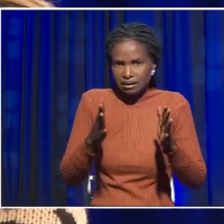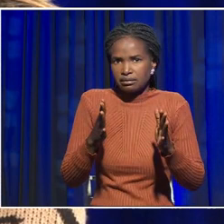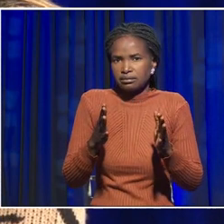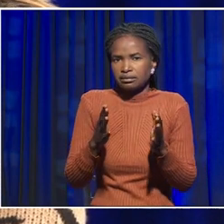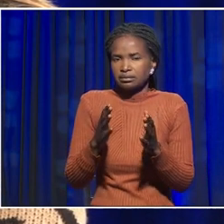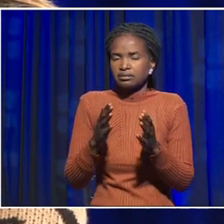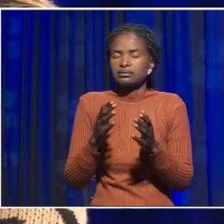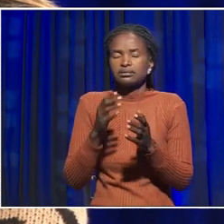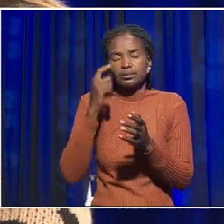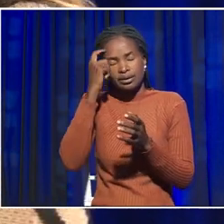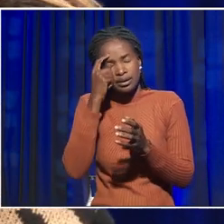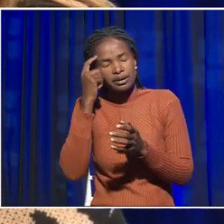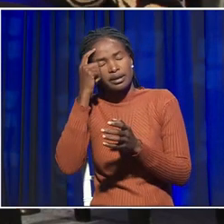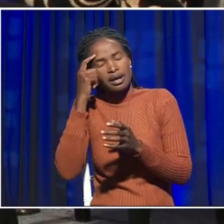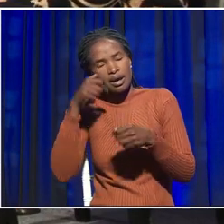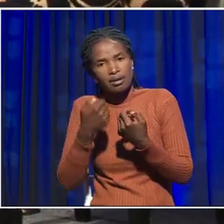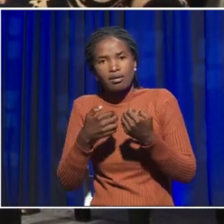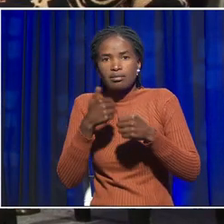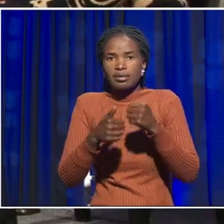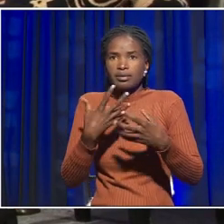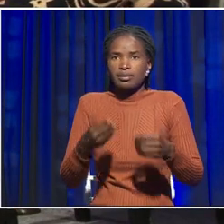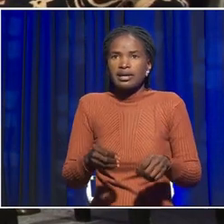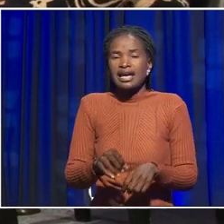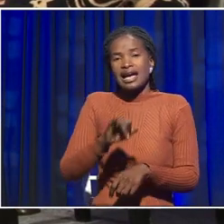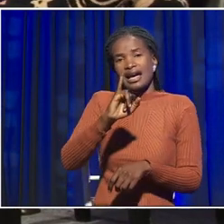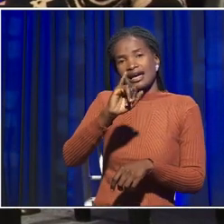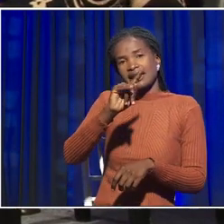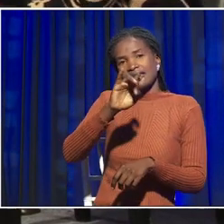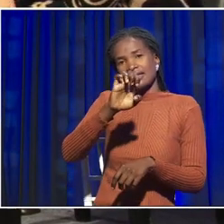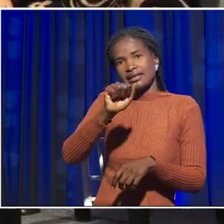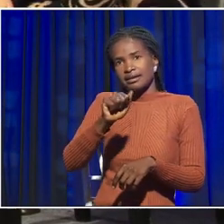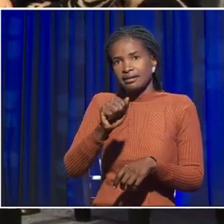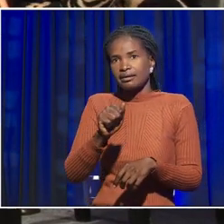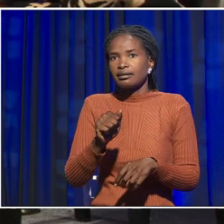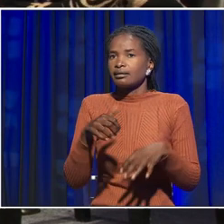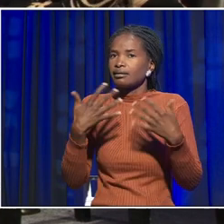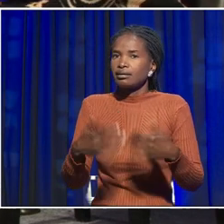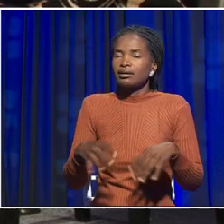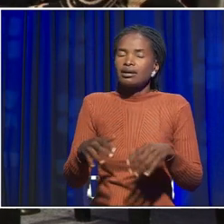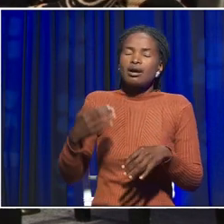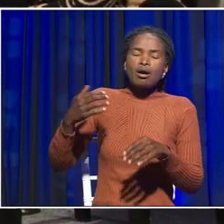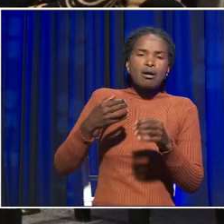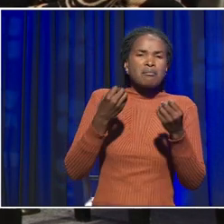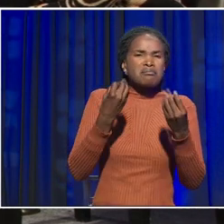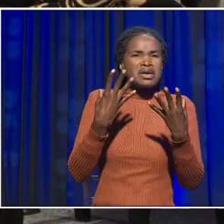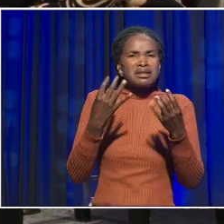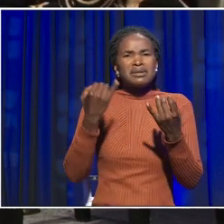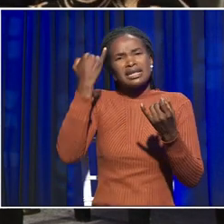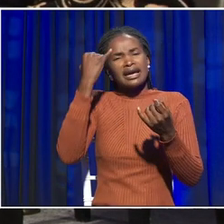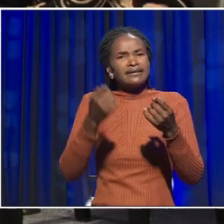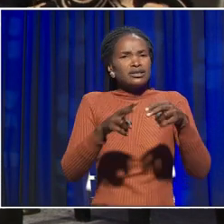line. Sure. IKEA was, I love IKEA. Yeah. In the sense of... Like many people